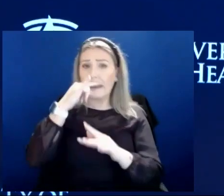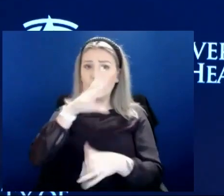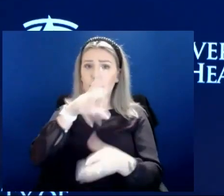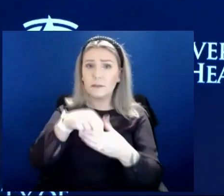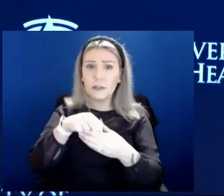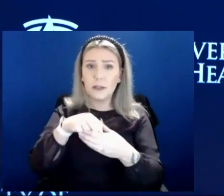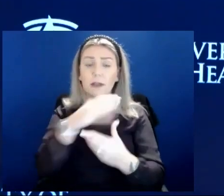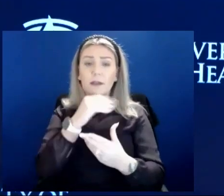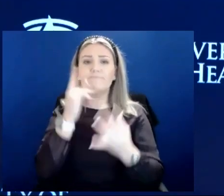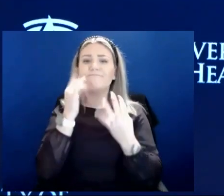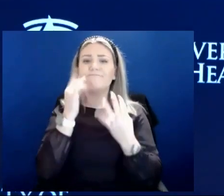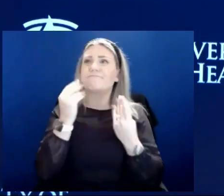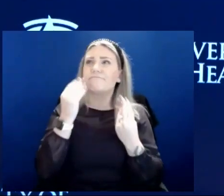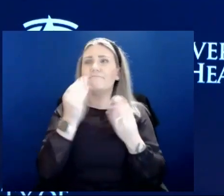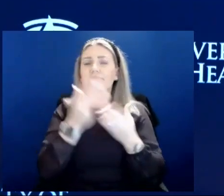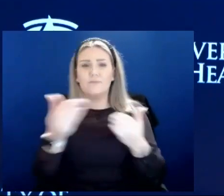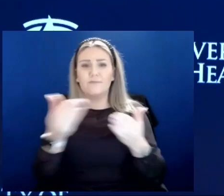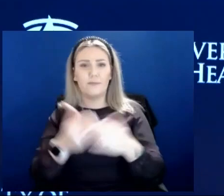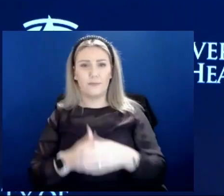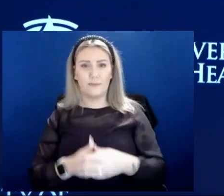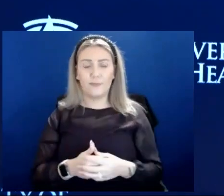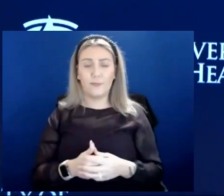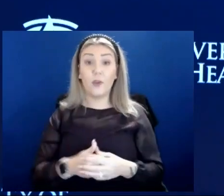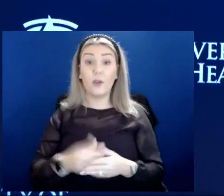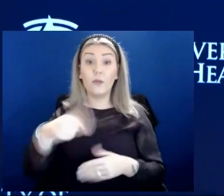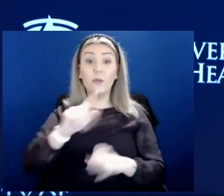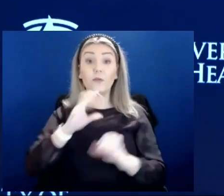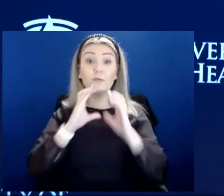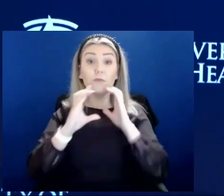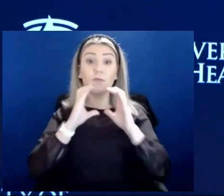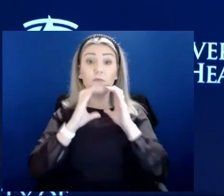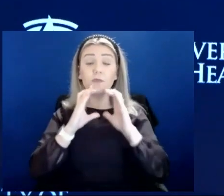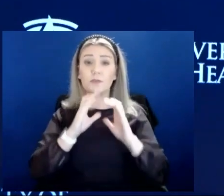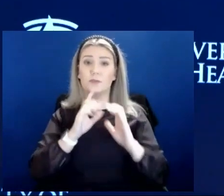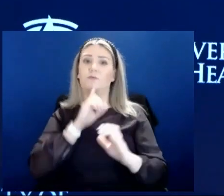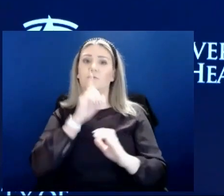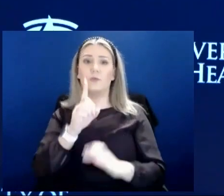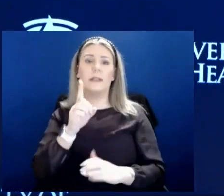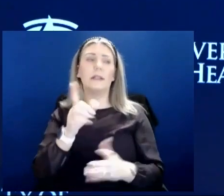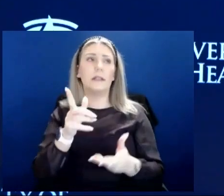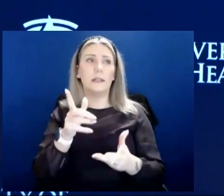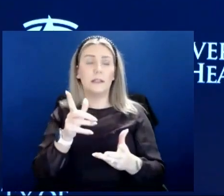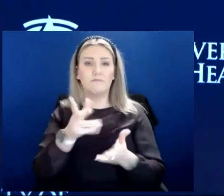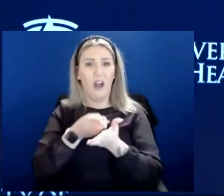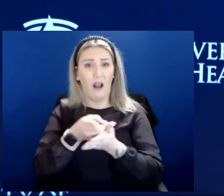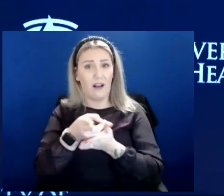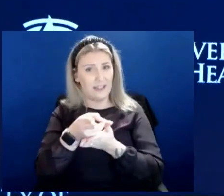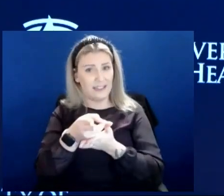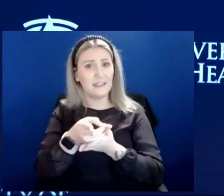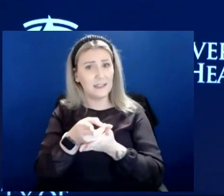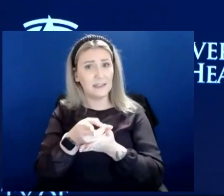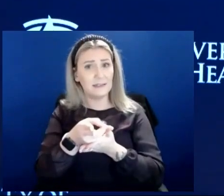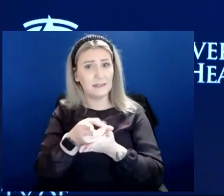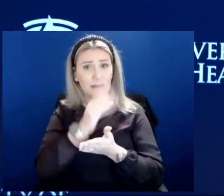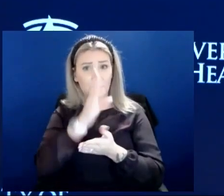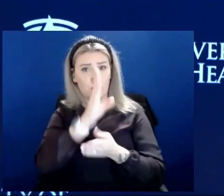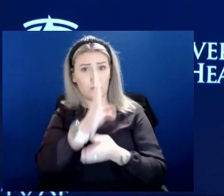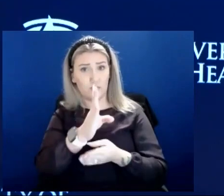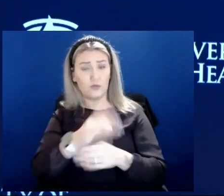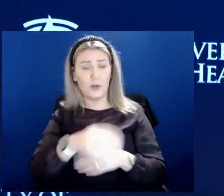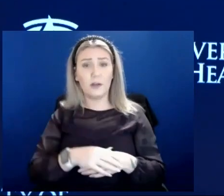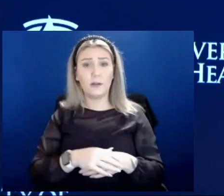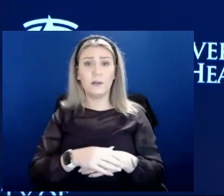things. So those conversations really need to be honest. They need to be direct, they need to be